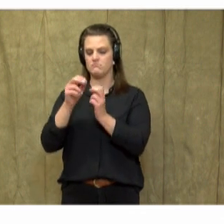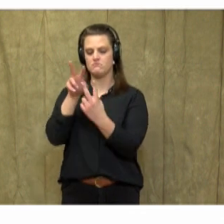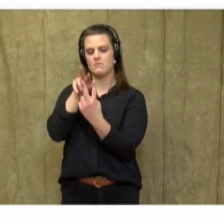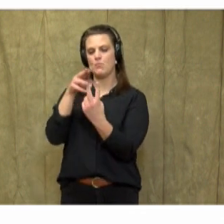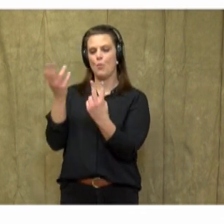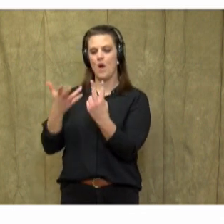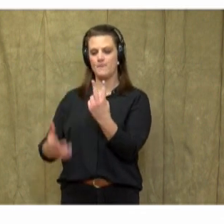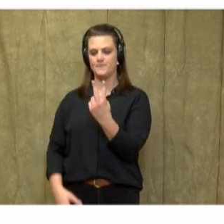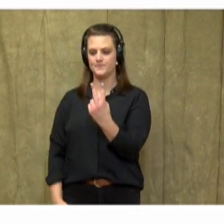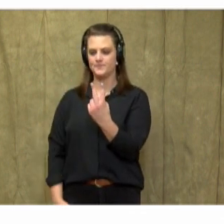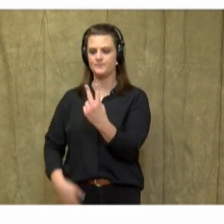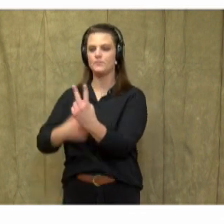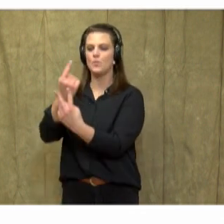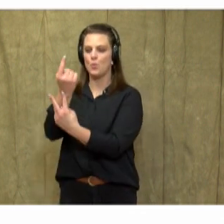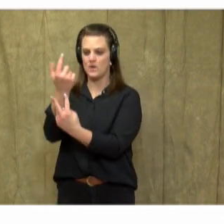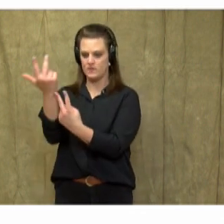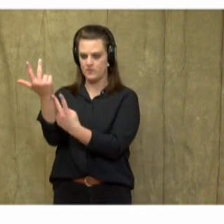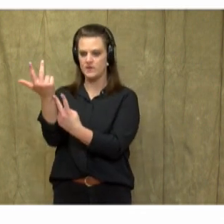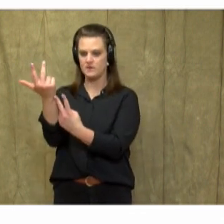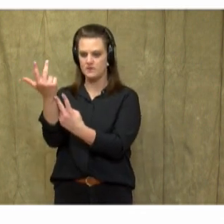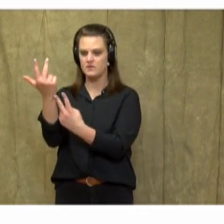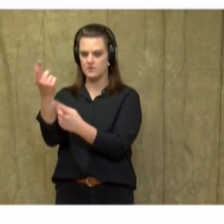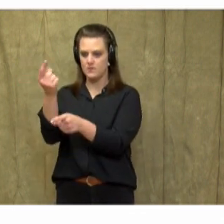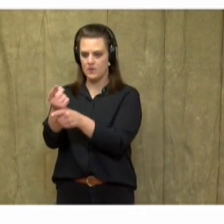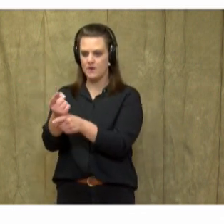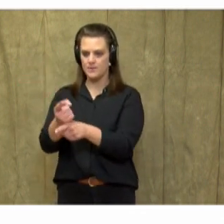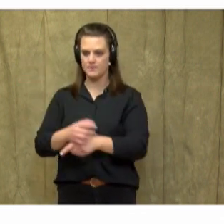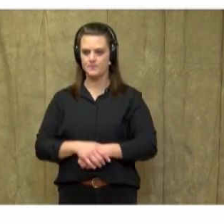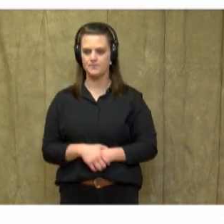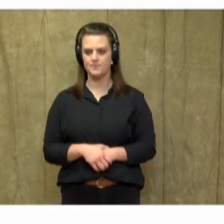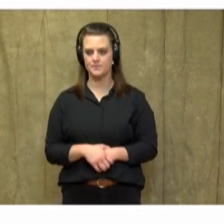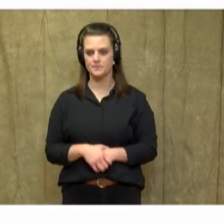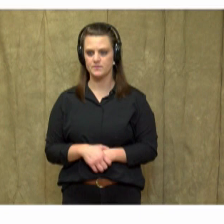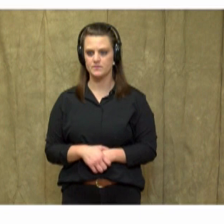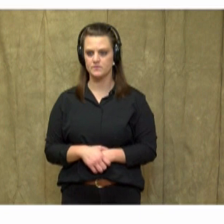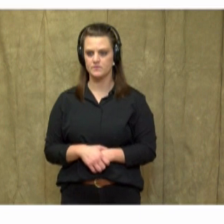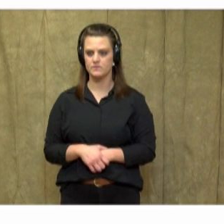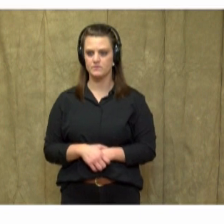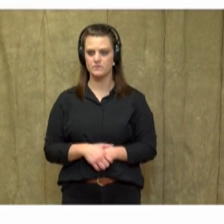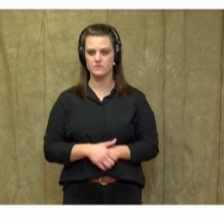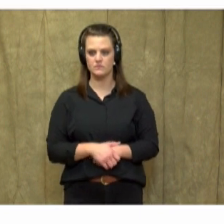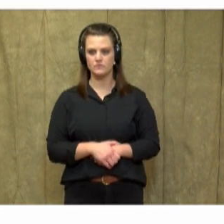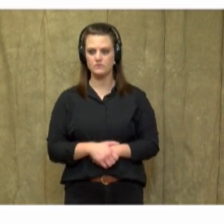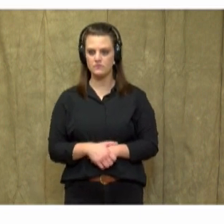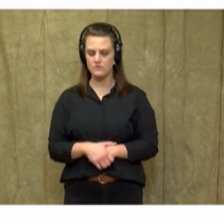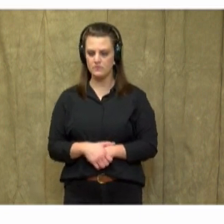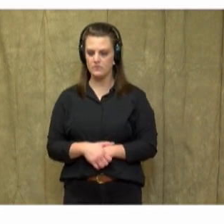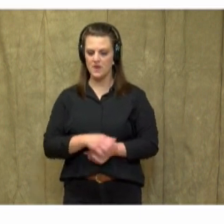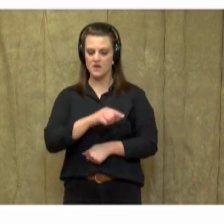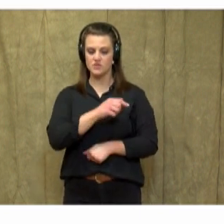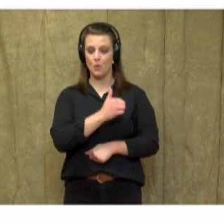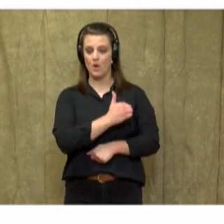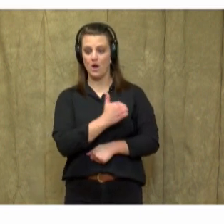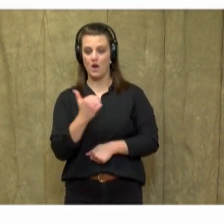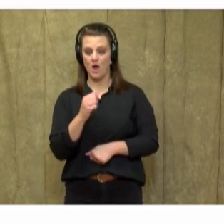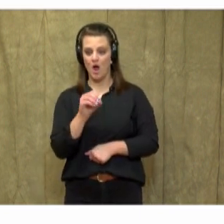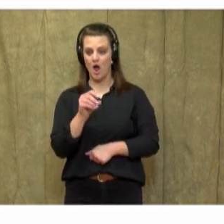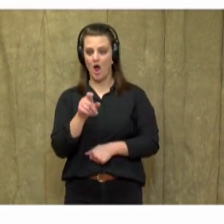Yep, did you say it was 1, 3? If so, you're correct. Over 1, up 3. Over on